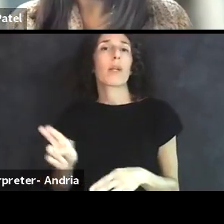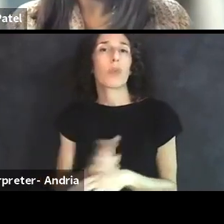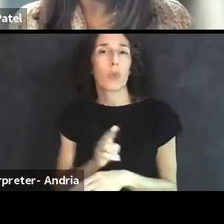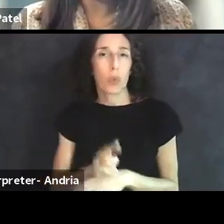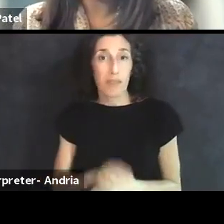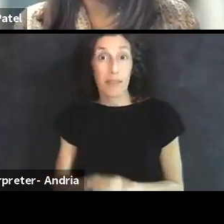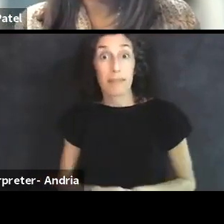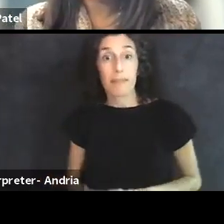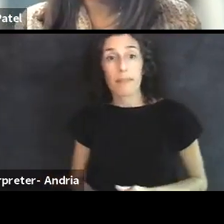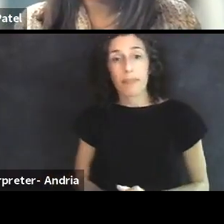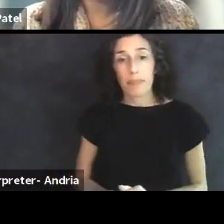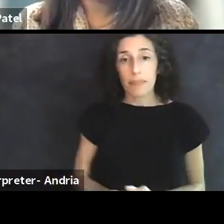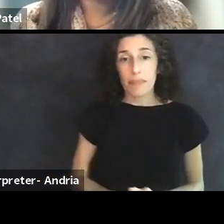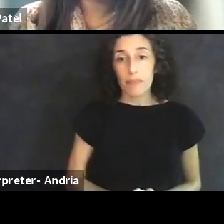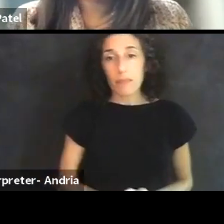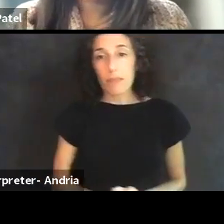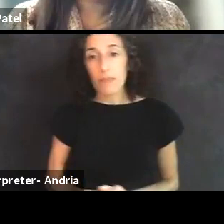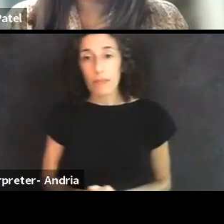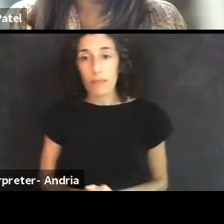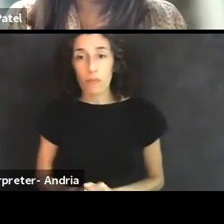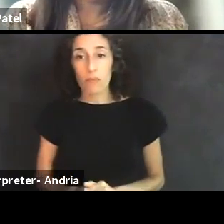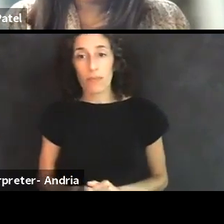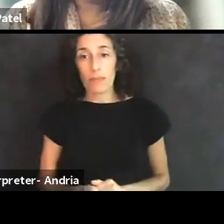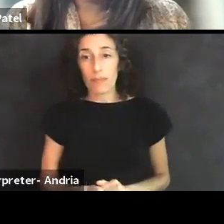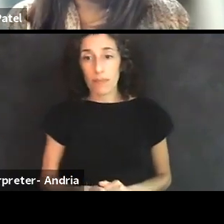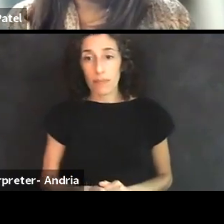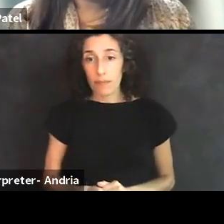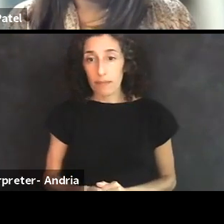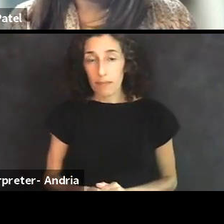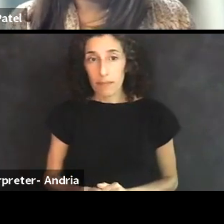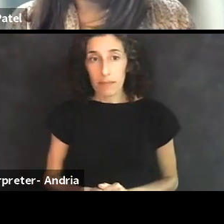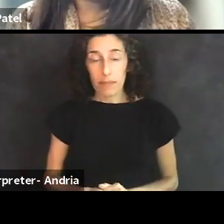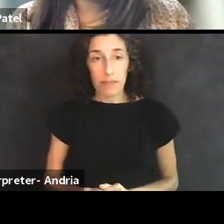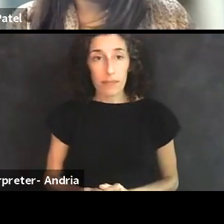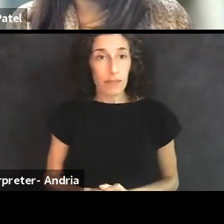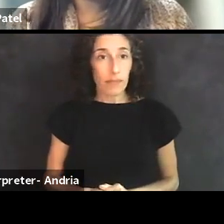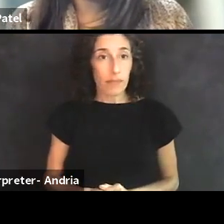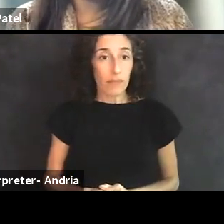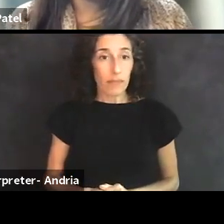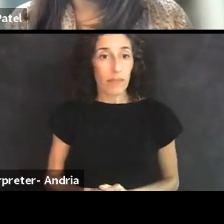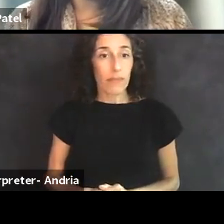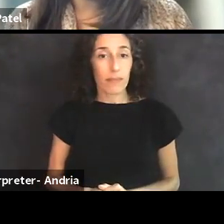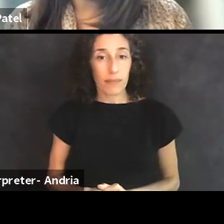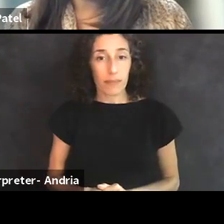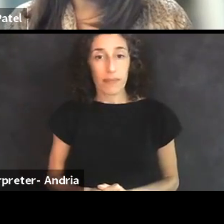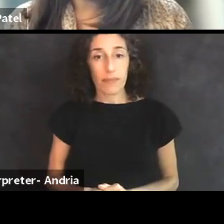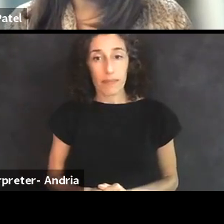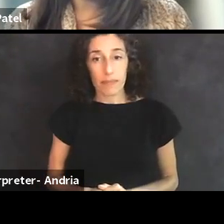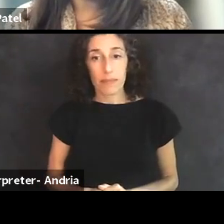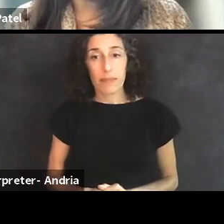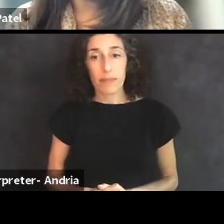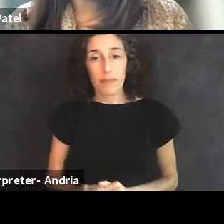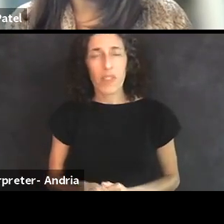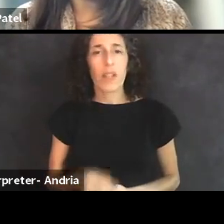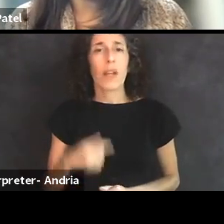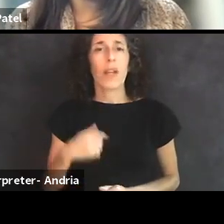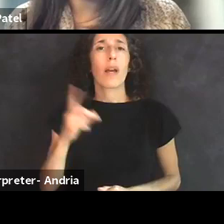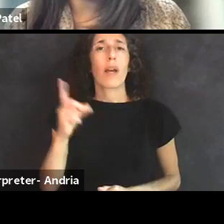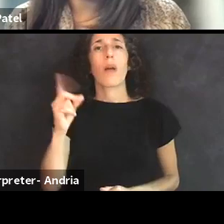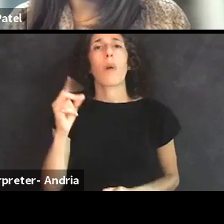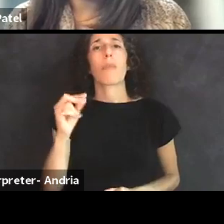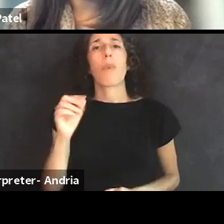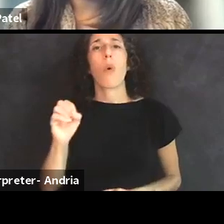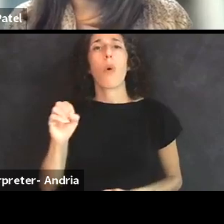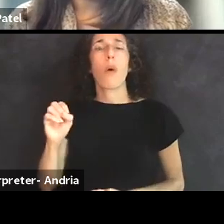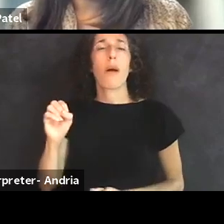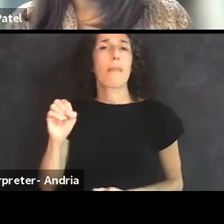And if I can make a plug, which is not only for treatment and early intervention, and I think that I'm not a child